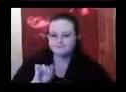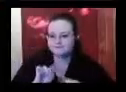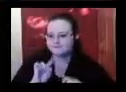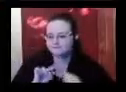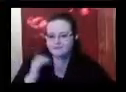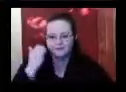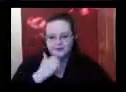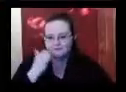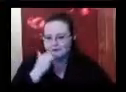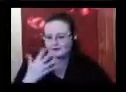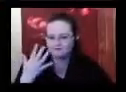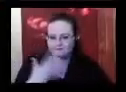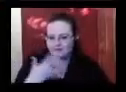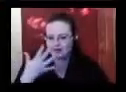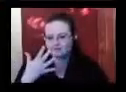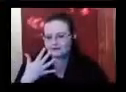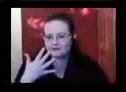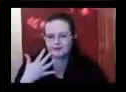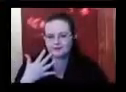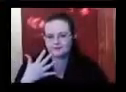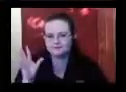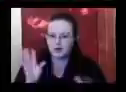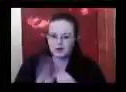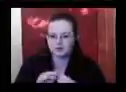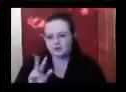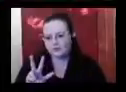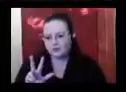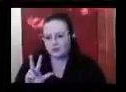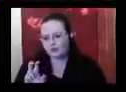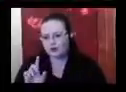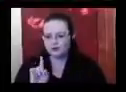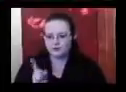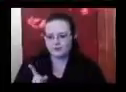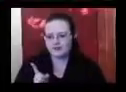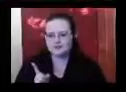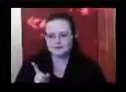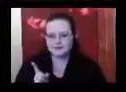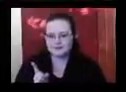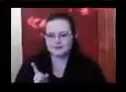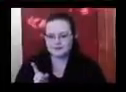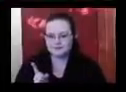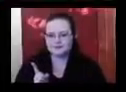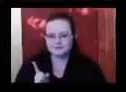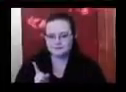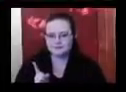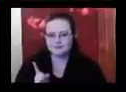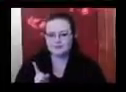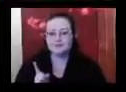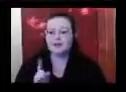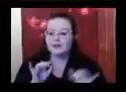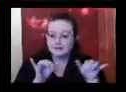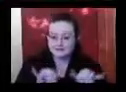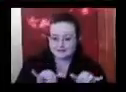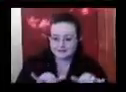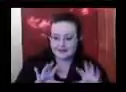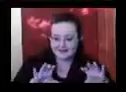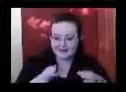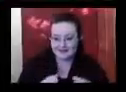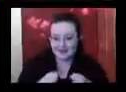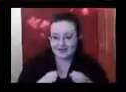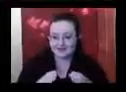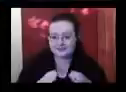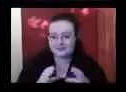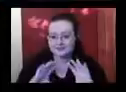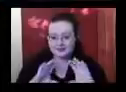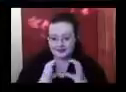week, with a 300-minute full instructional day. Our students will remain with their class cohort